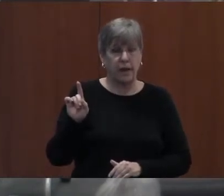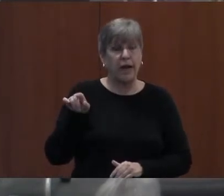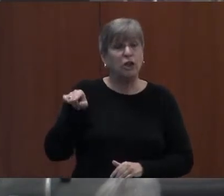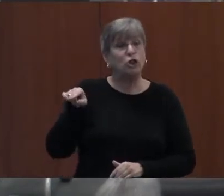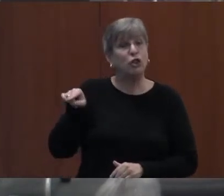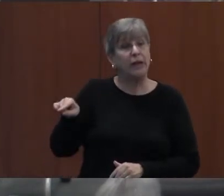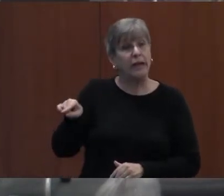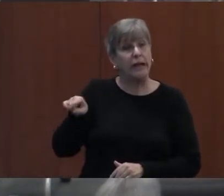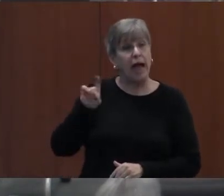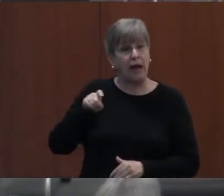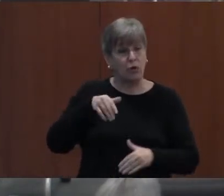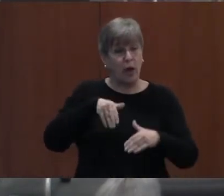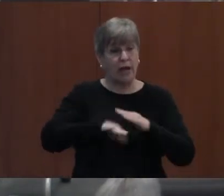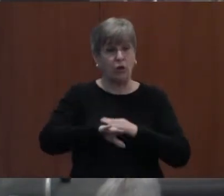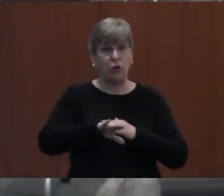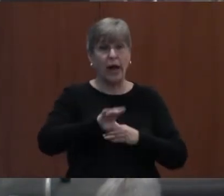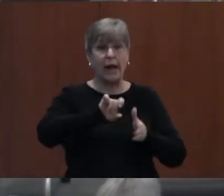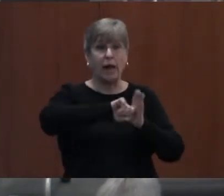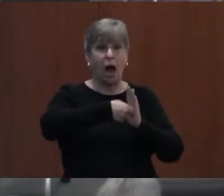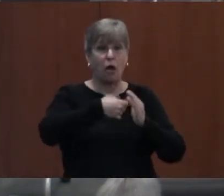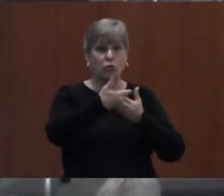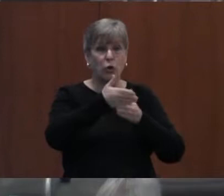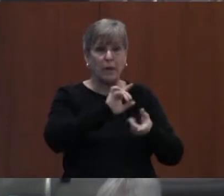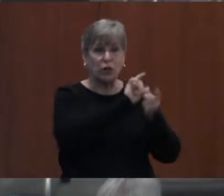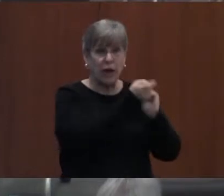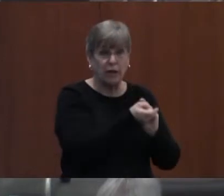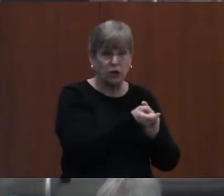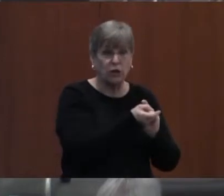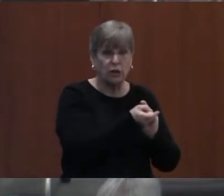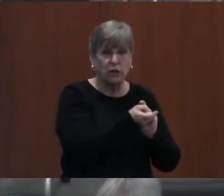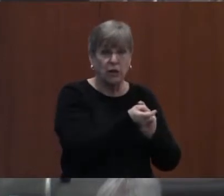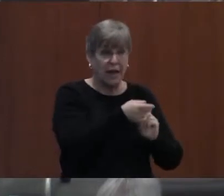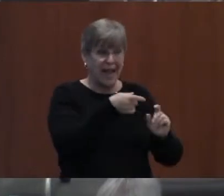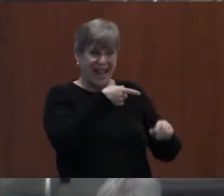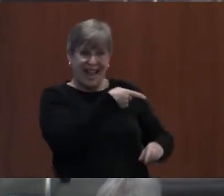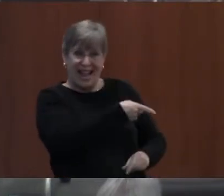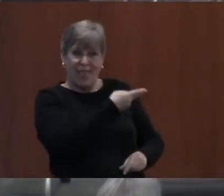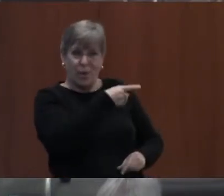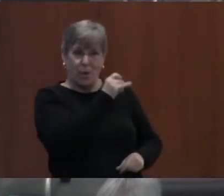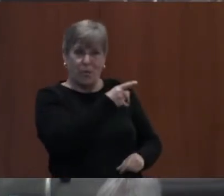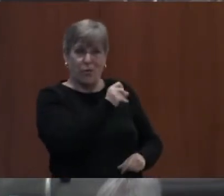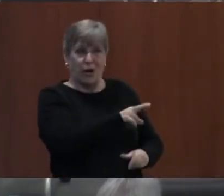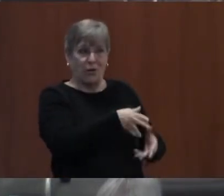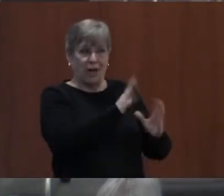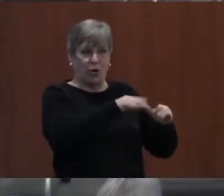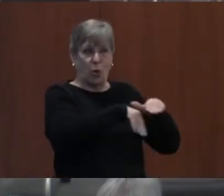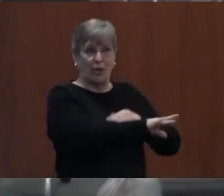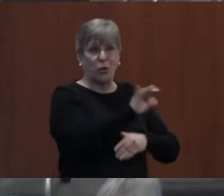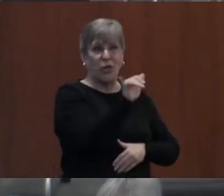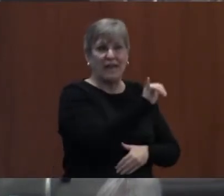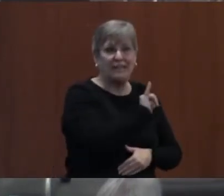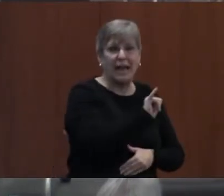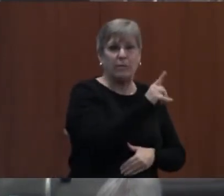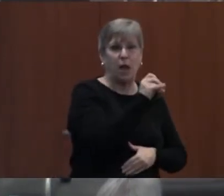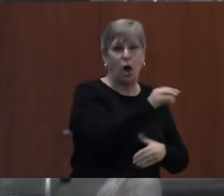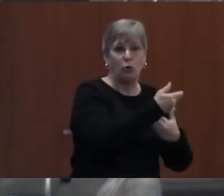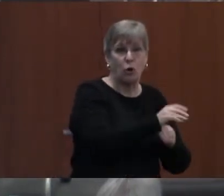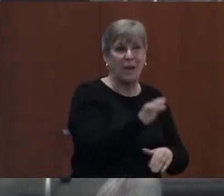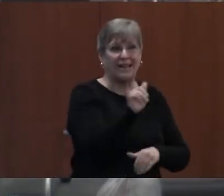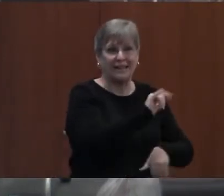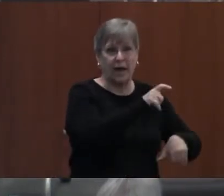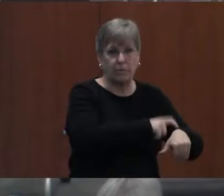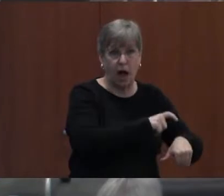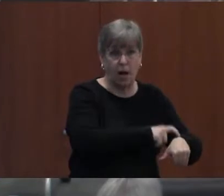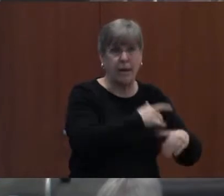she had to go into a locker room and change. The perpetrator was allowed to go into that same locker room at the same